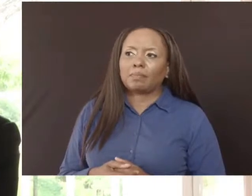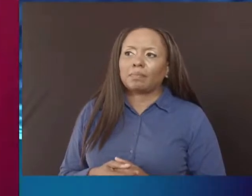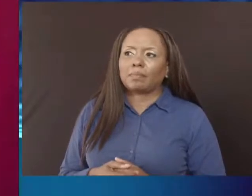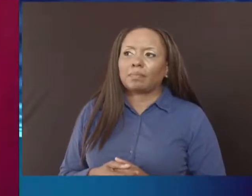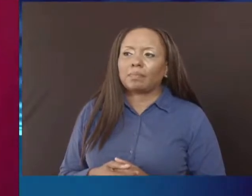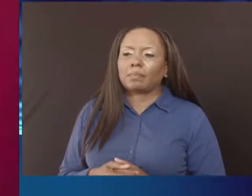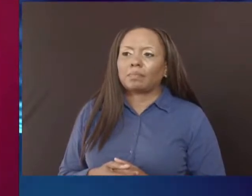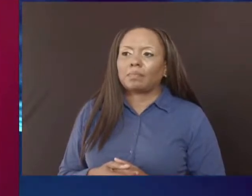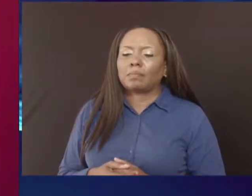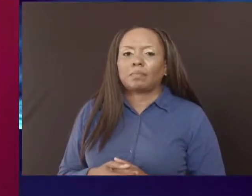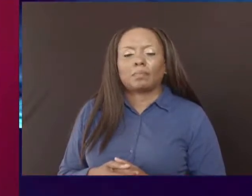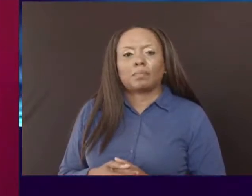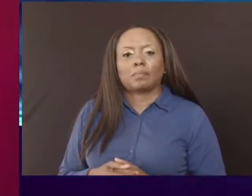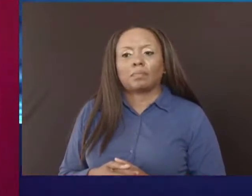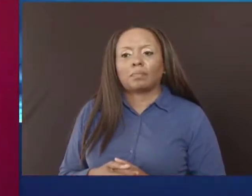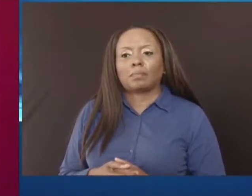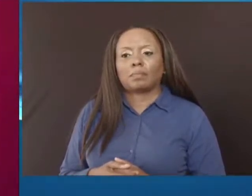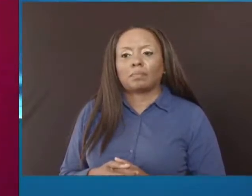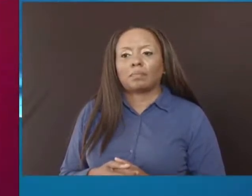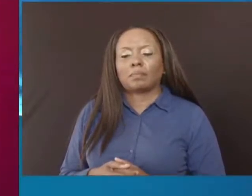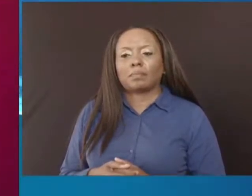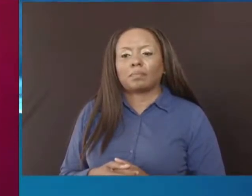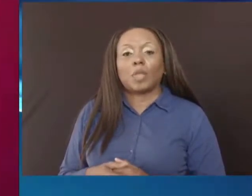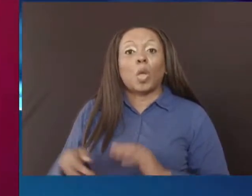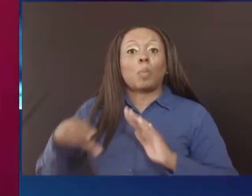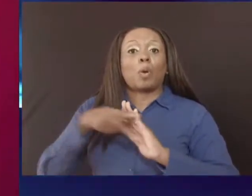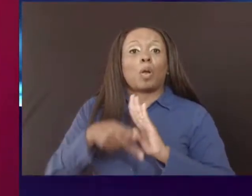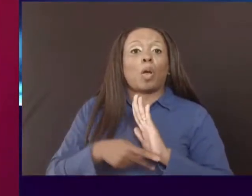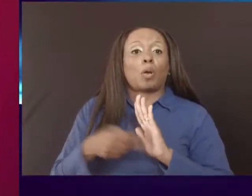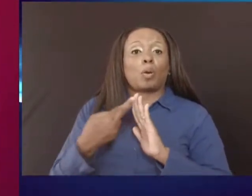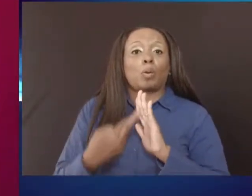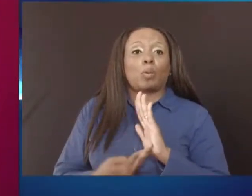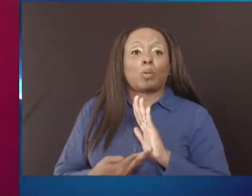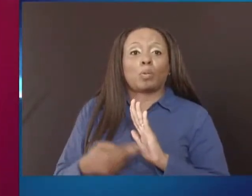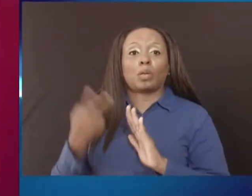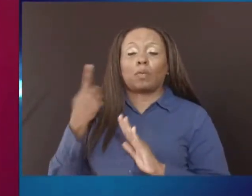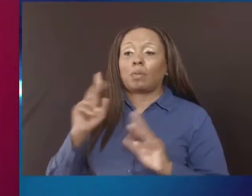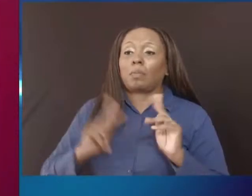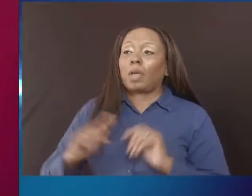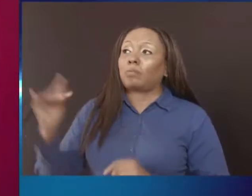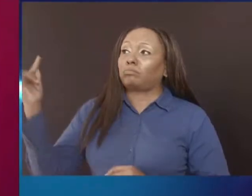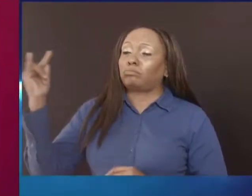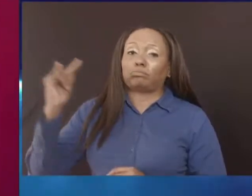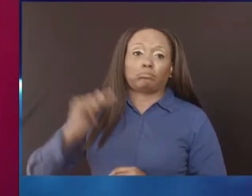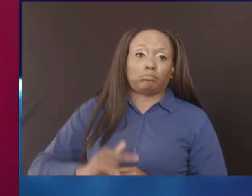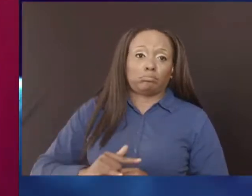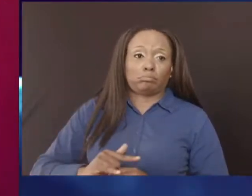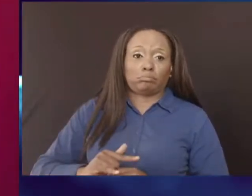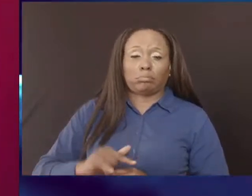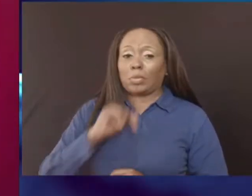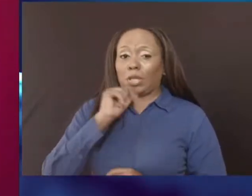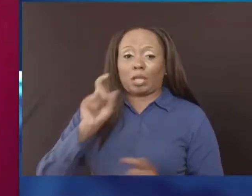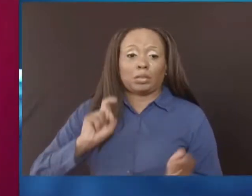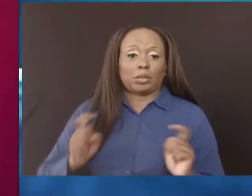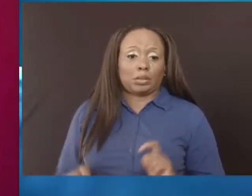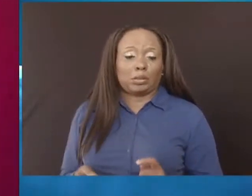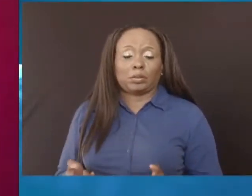So home isolation has not changed the protocols for persons who are traveling into Barbados that require